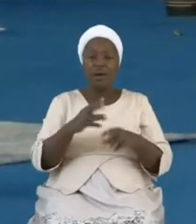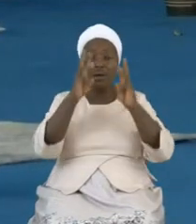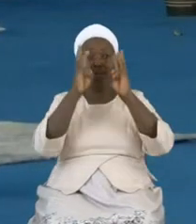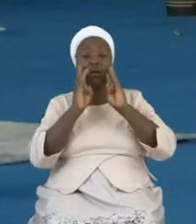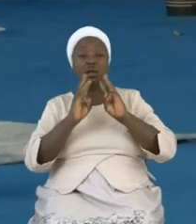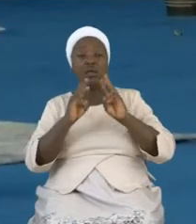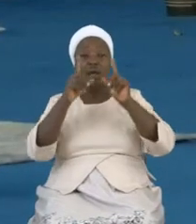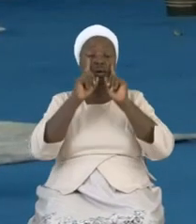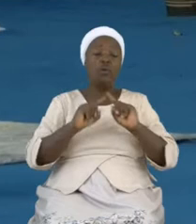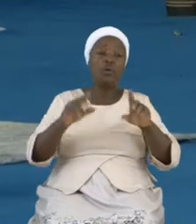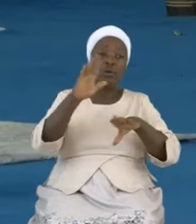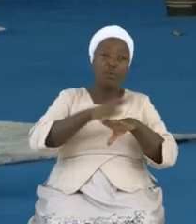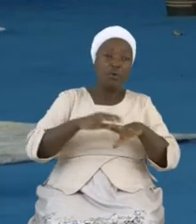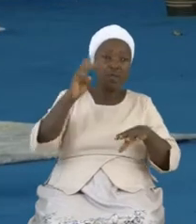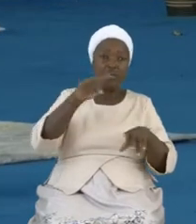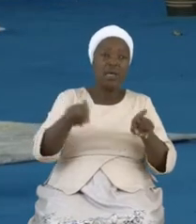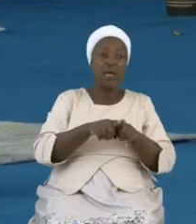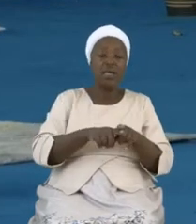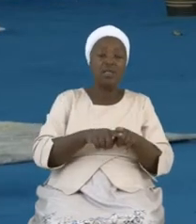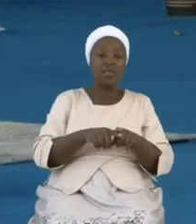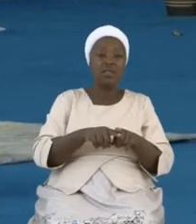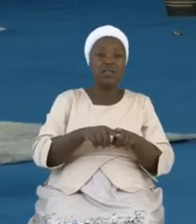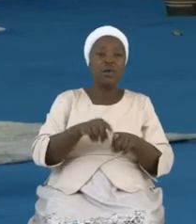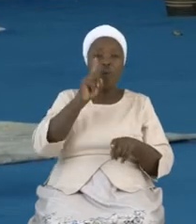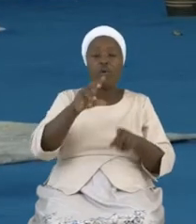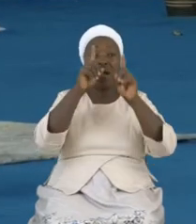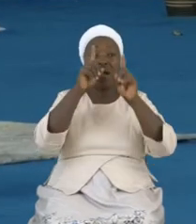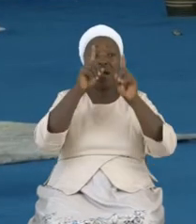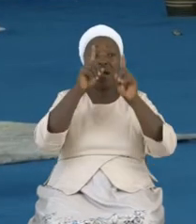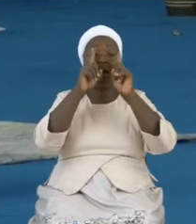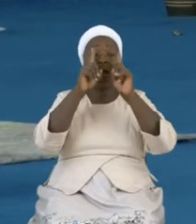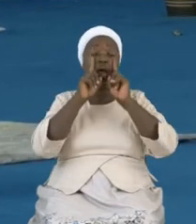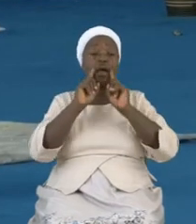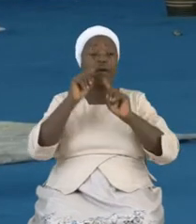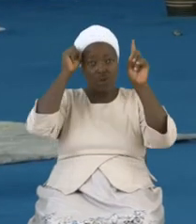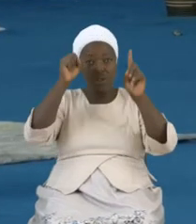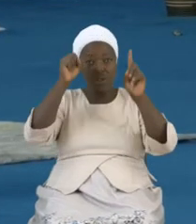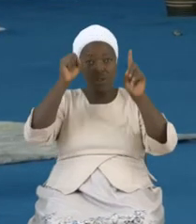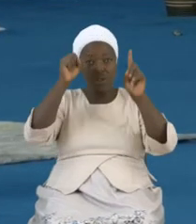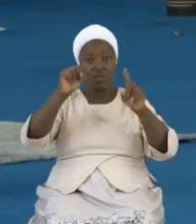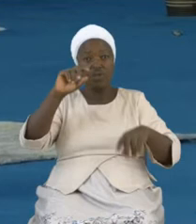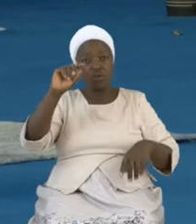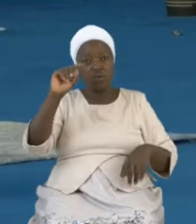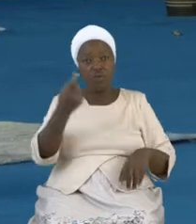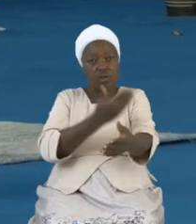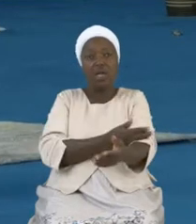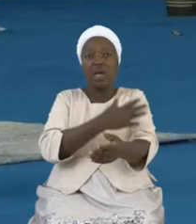his only son, and shall be